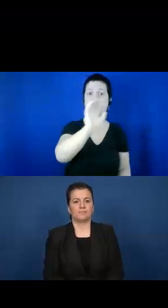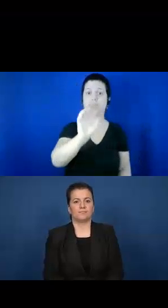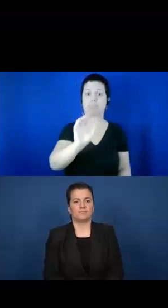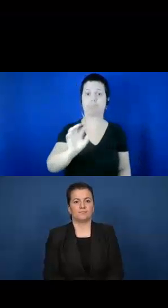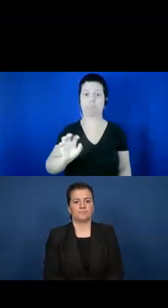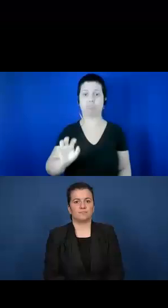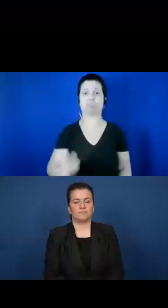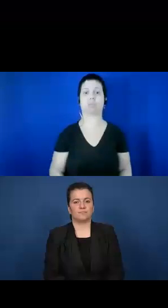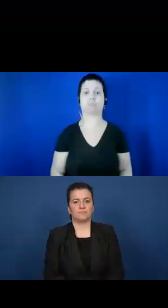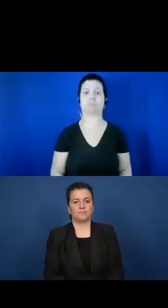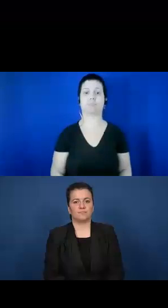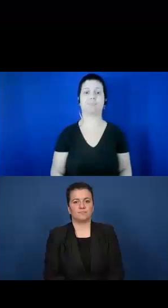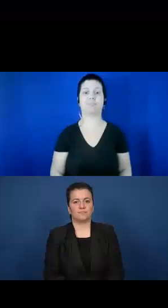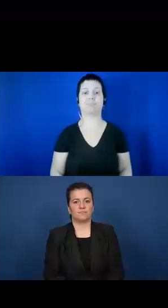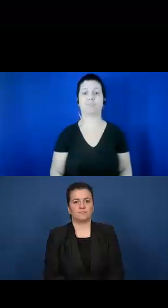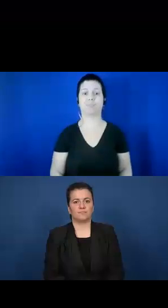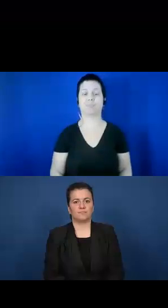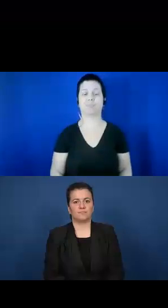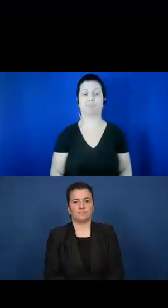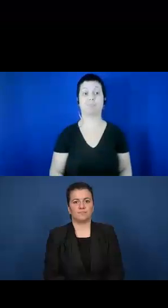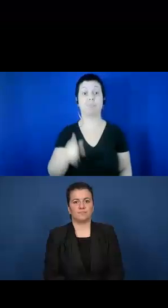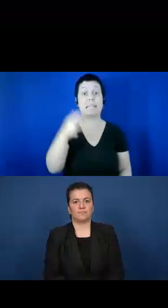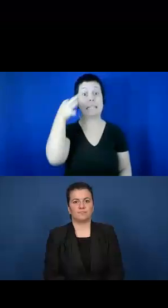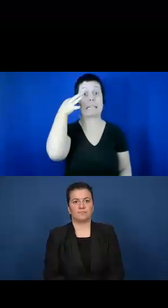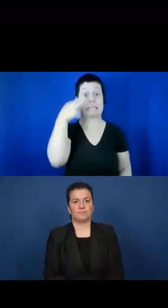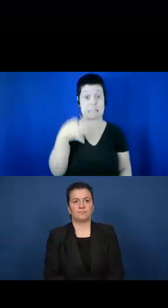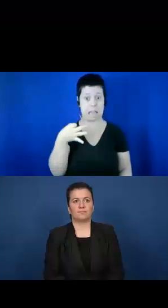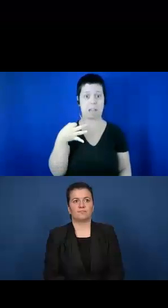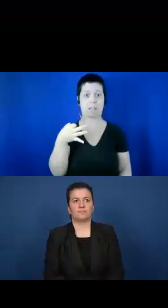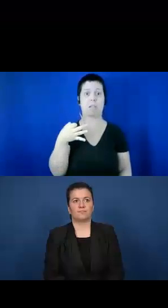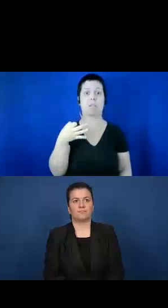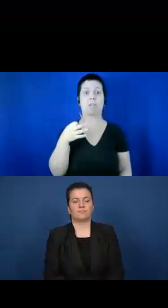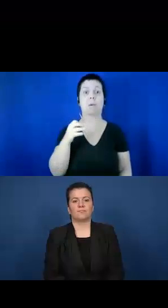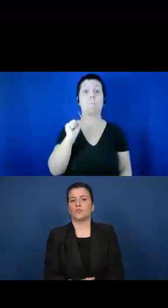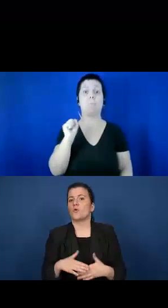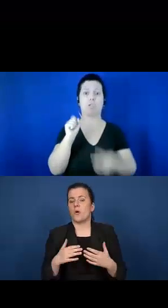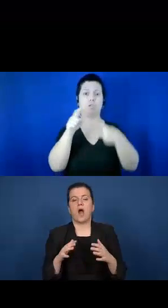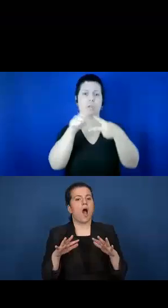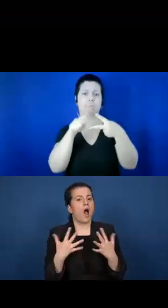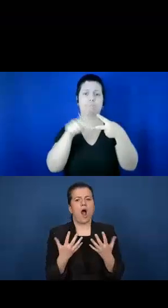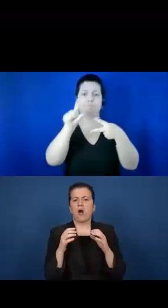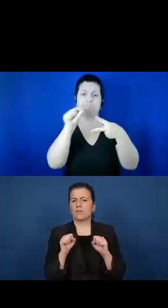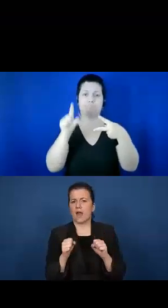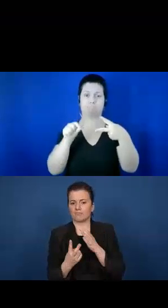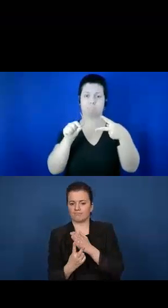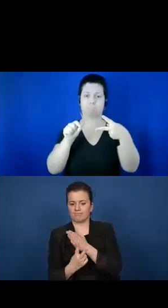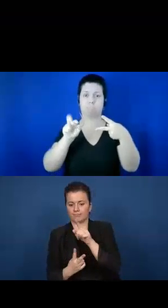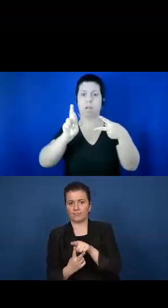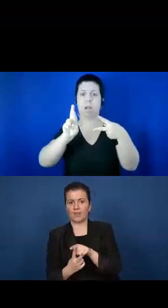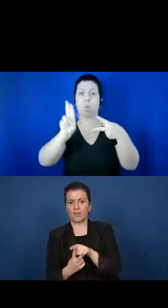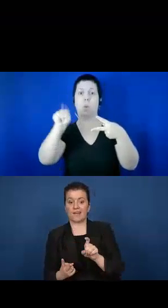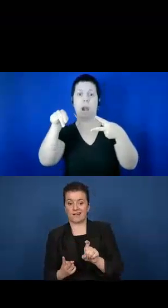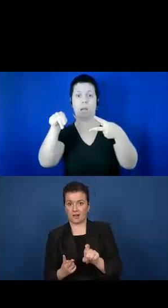To make sure that this is actually the case, one can choose between 2 options, run or simulate.